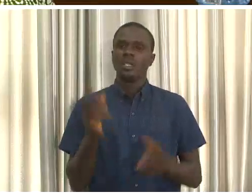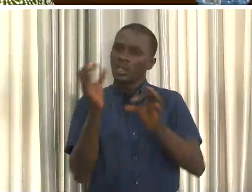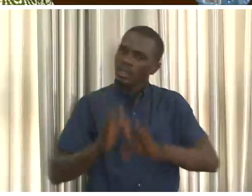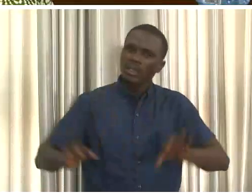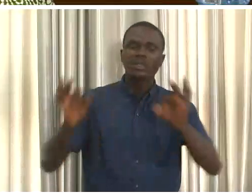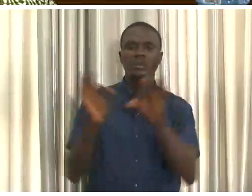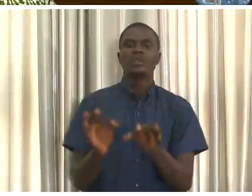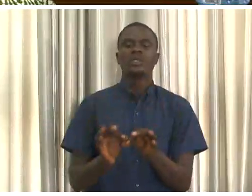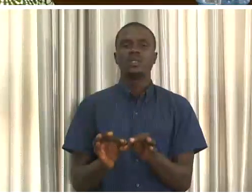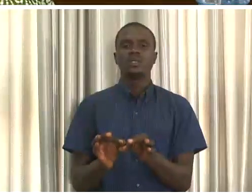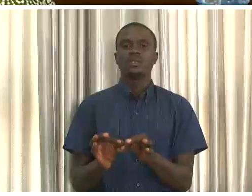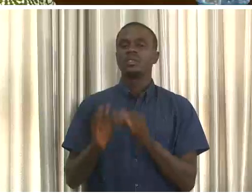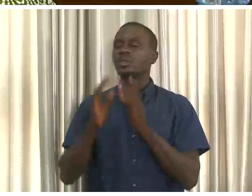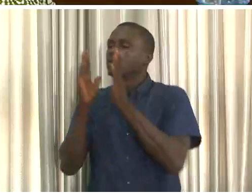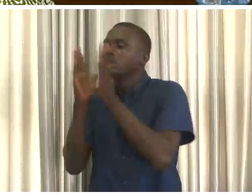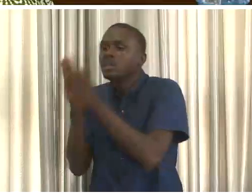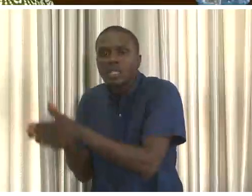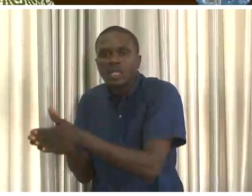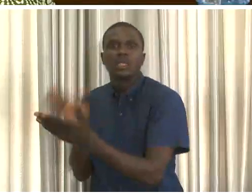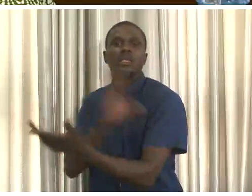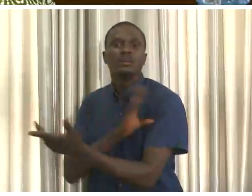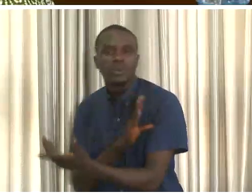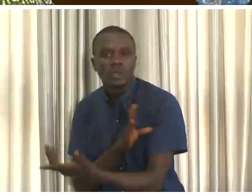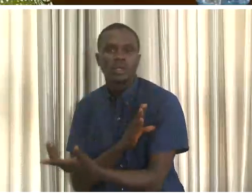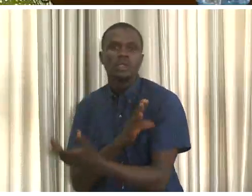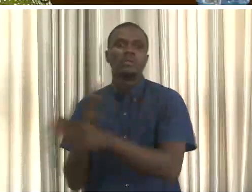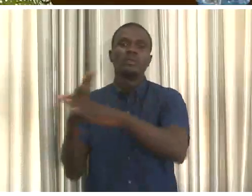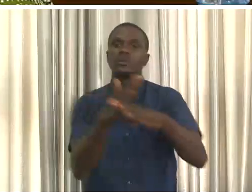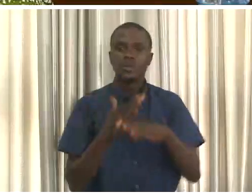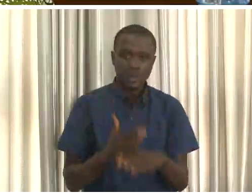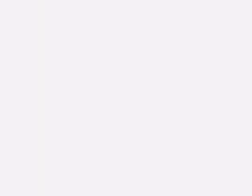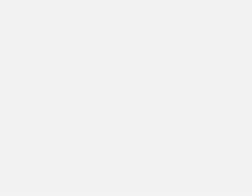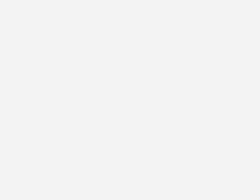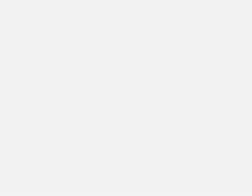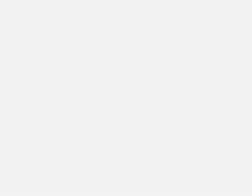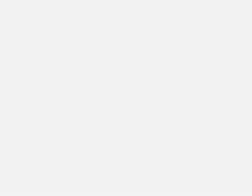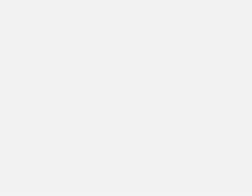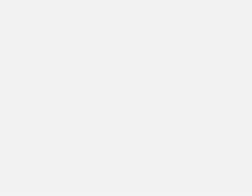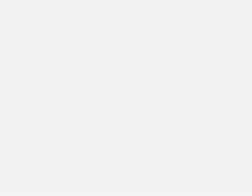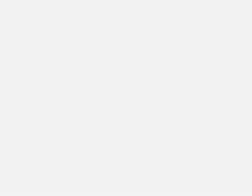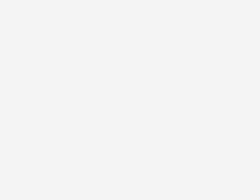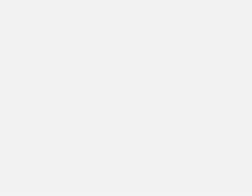definitely you need the presence of the police, wait for guide your route and make sure say people protest insanity.